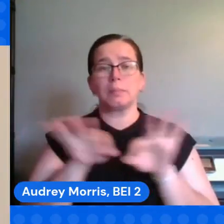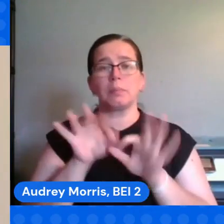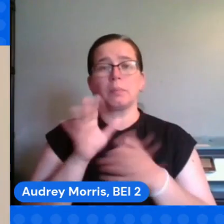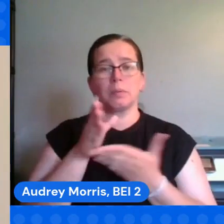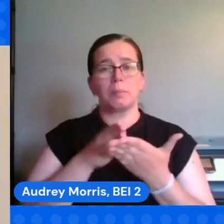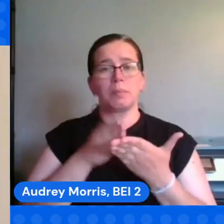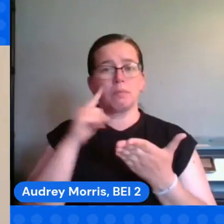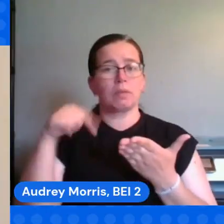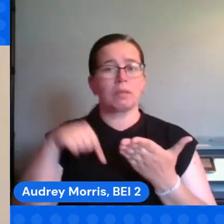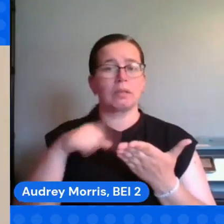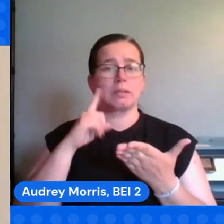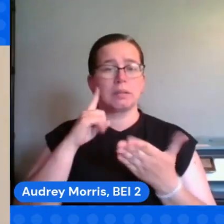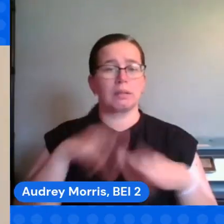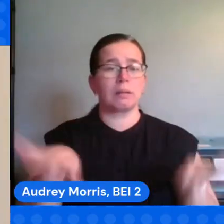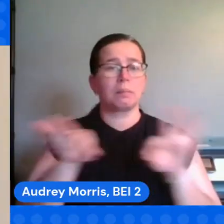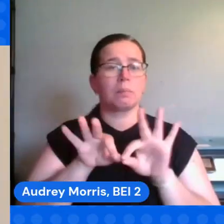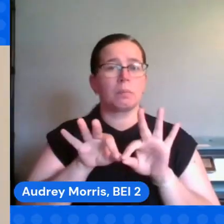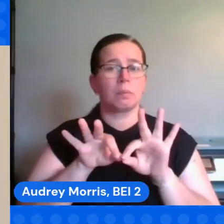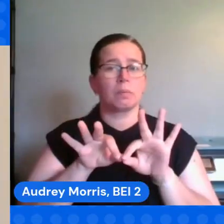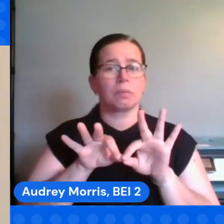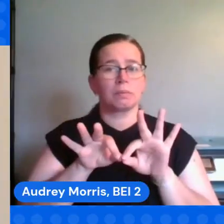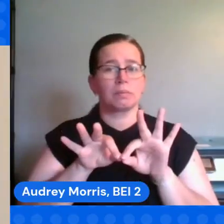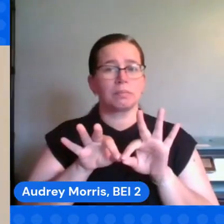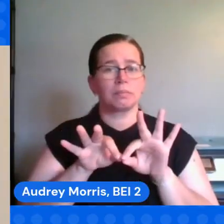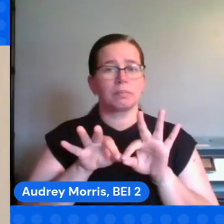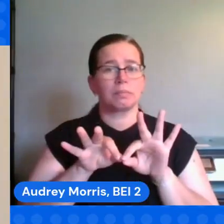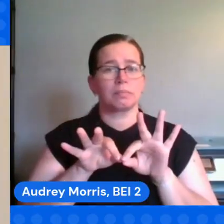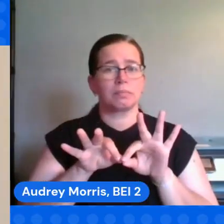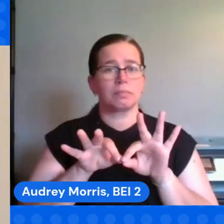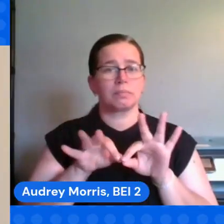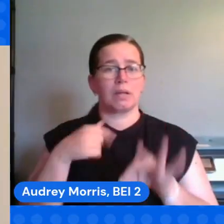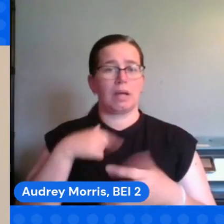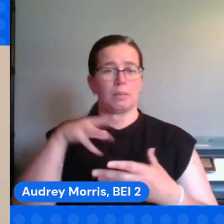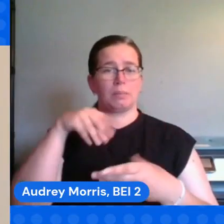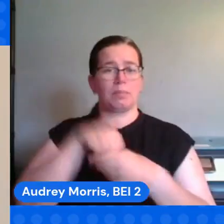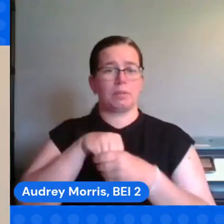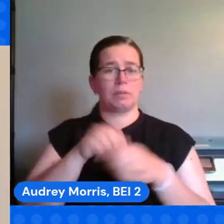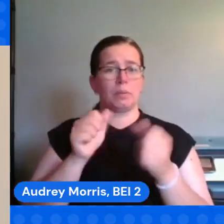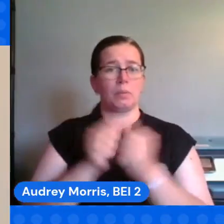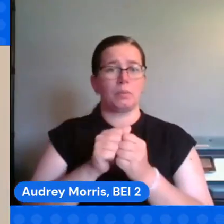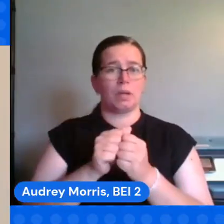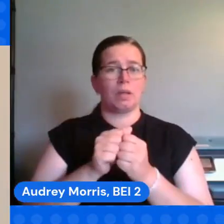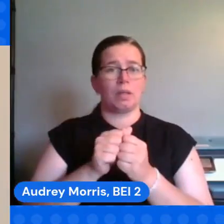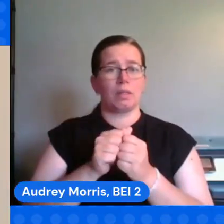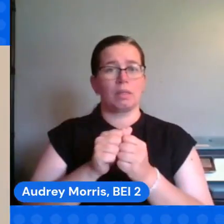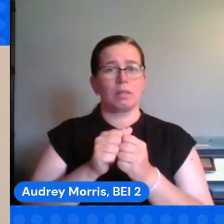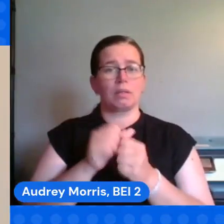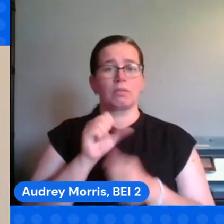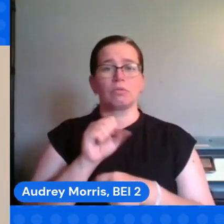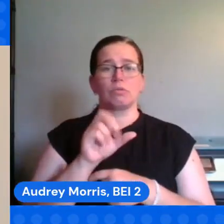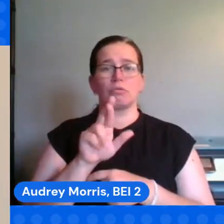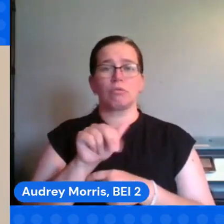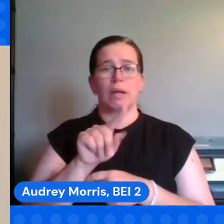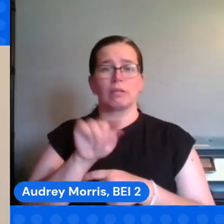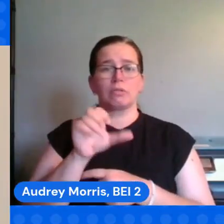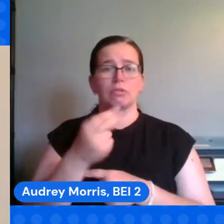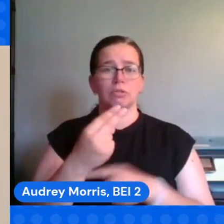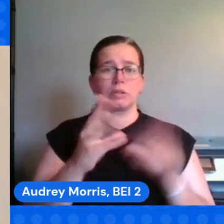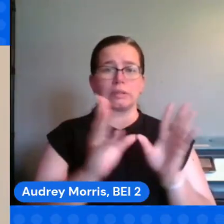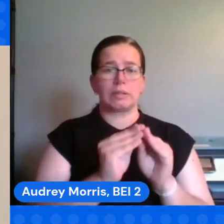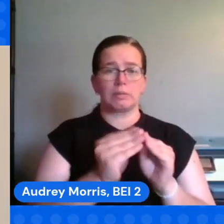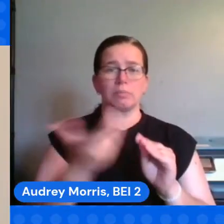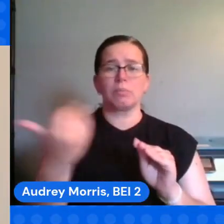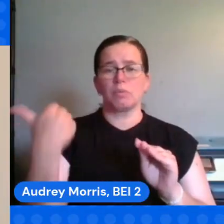important. Um, I participated in some scratch sessions previously where we talked